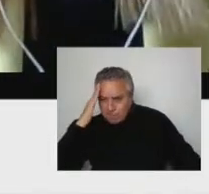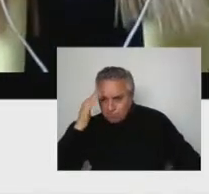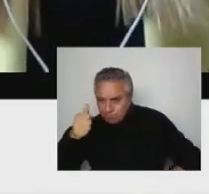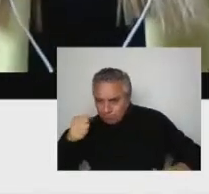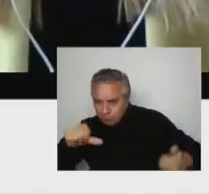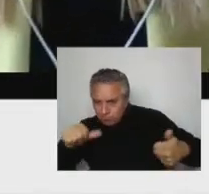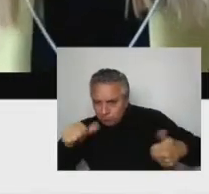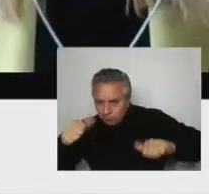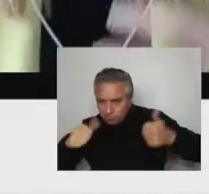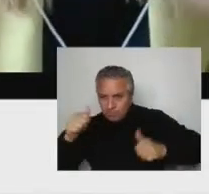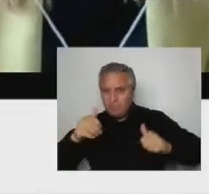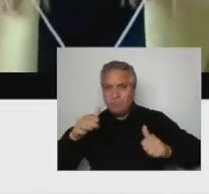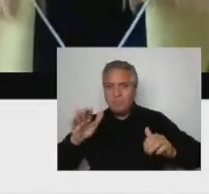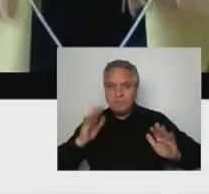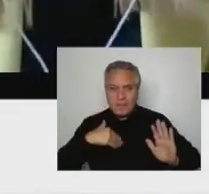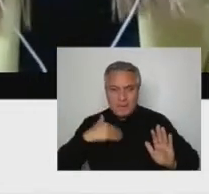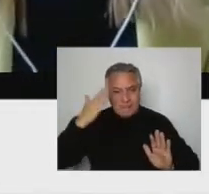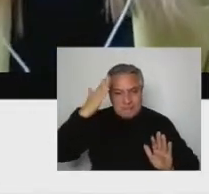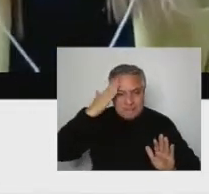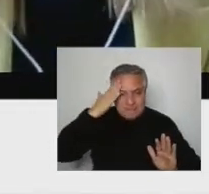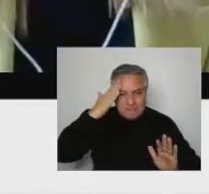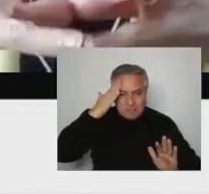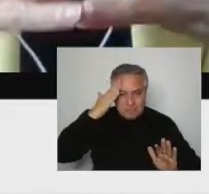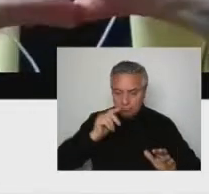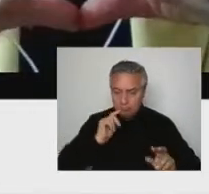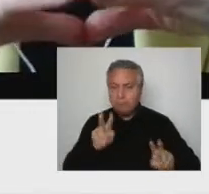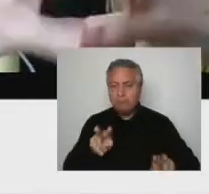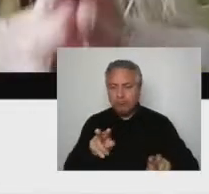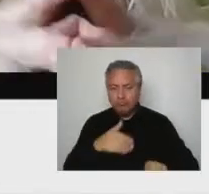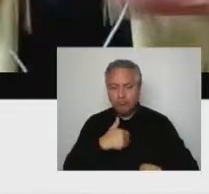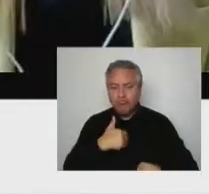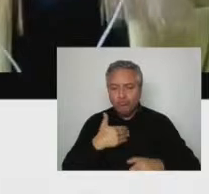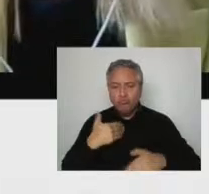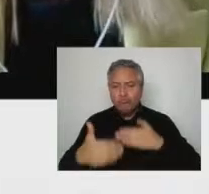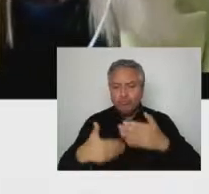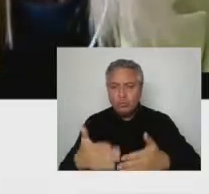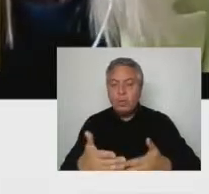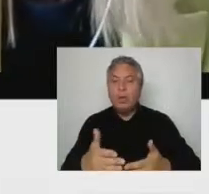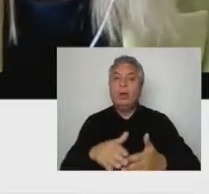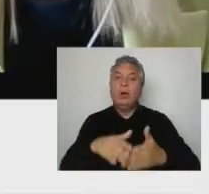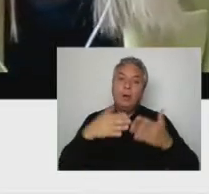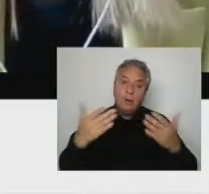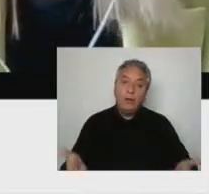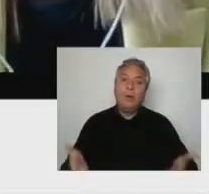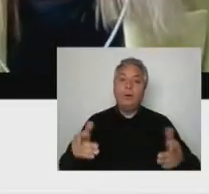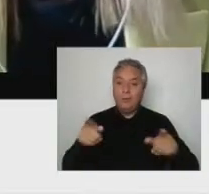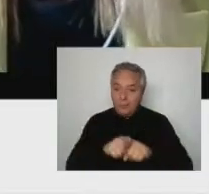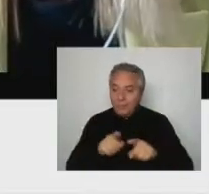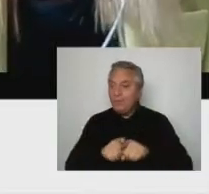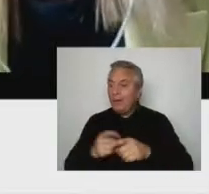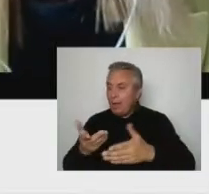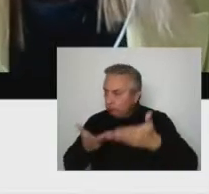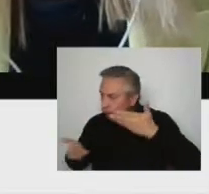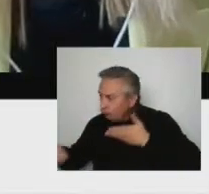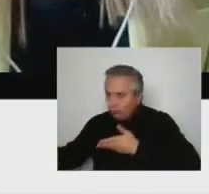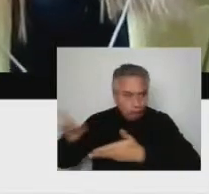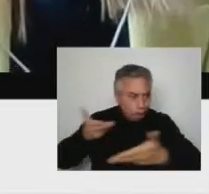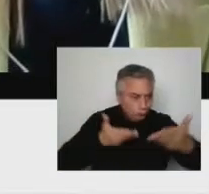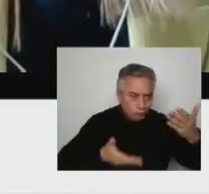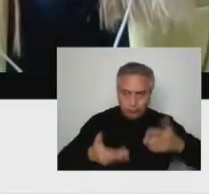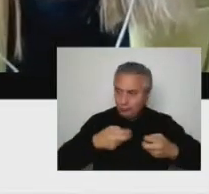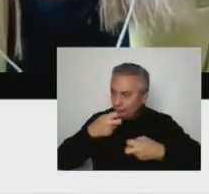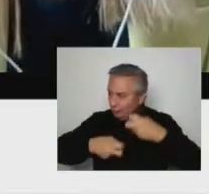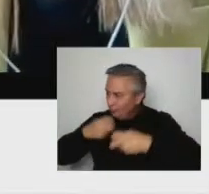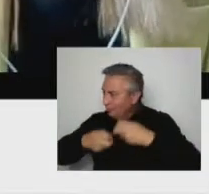analysis, critical thinking, systemic thinking, and or the collaborative solution of